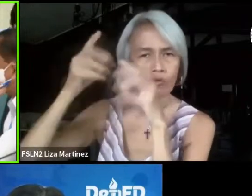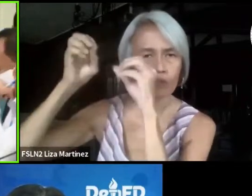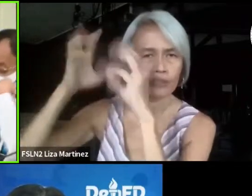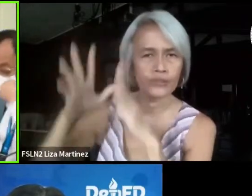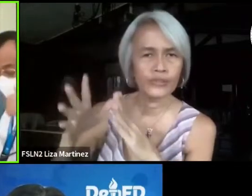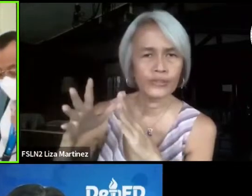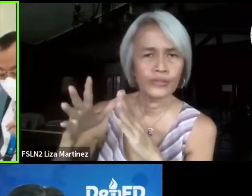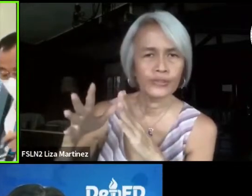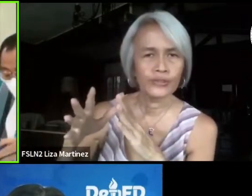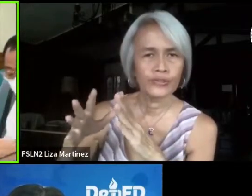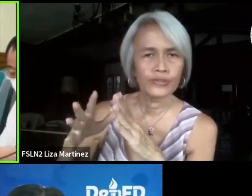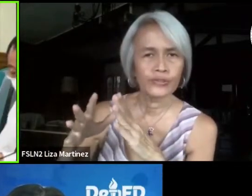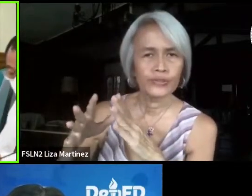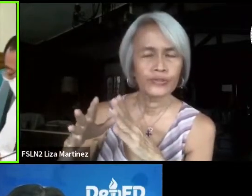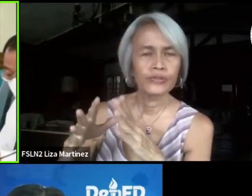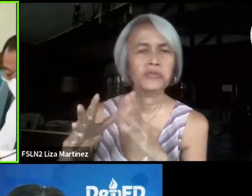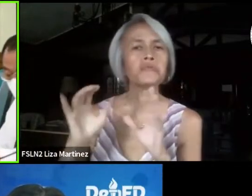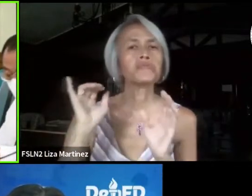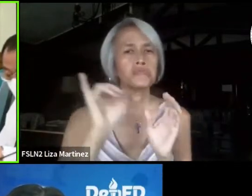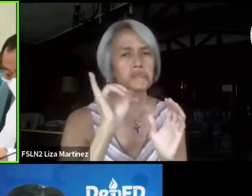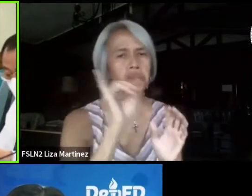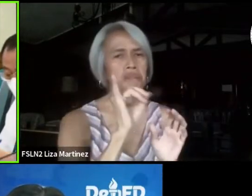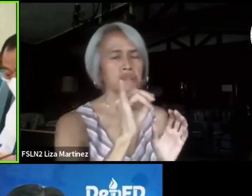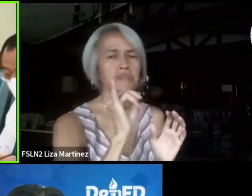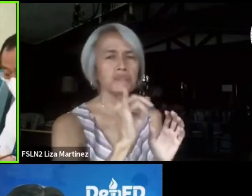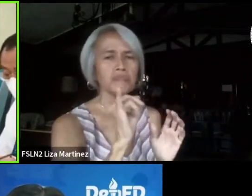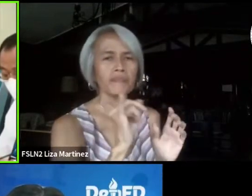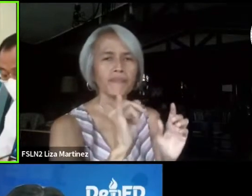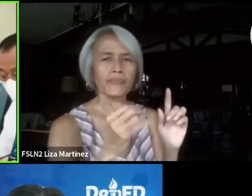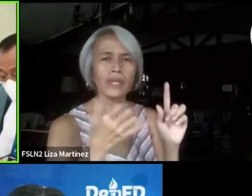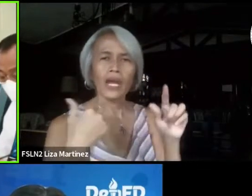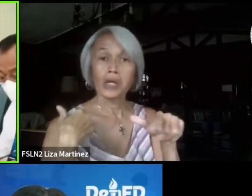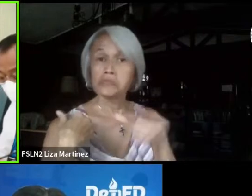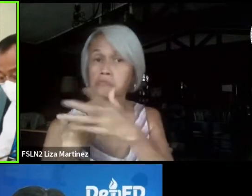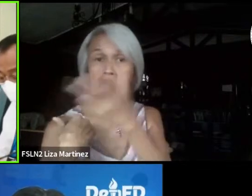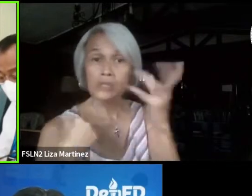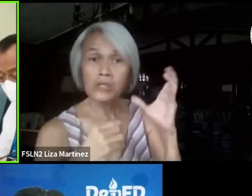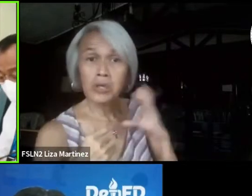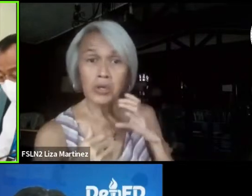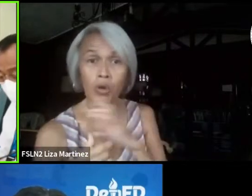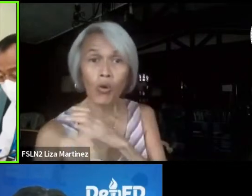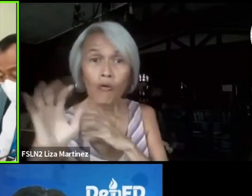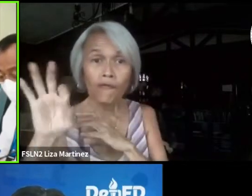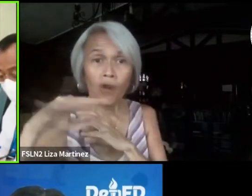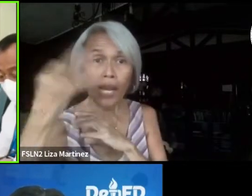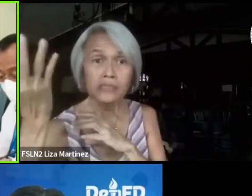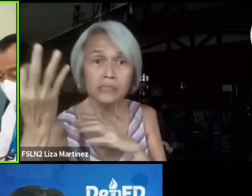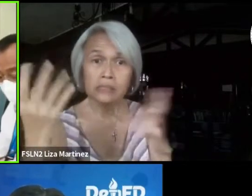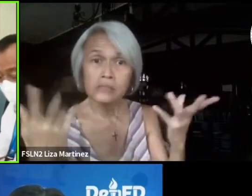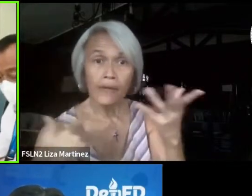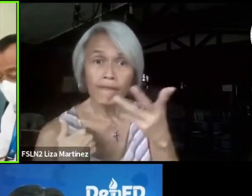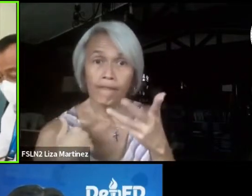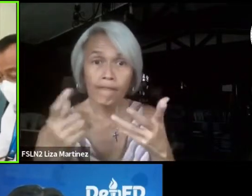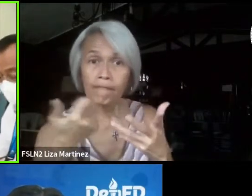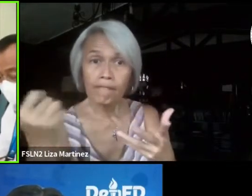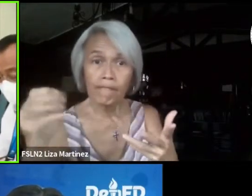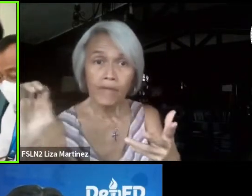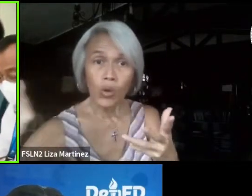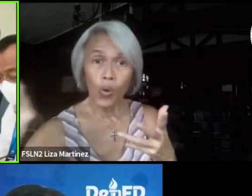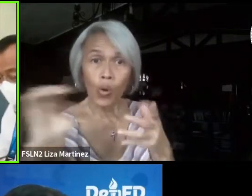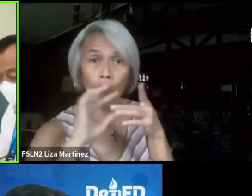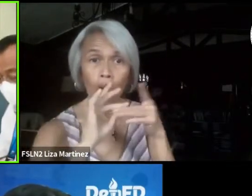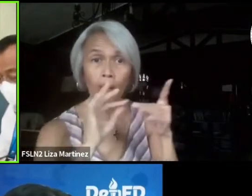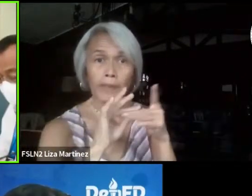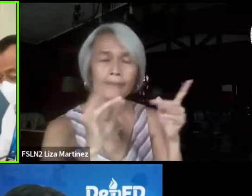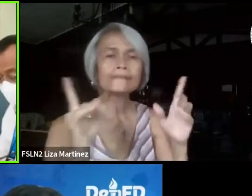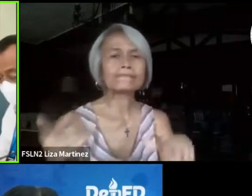again, importante rin from that point of view, no? I think si Ma'am France wants to ask questions, Ma'am Torio. Honorable yes. France Castro. Yes, thank you,